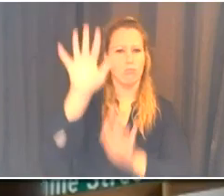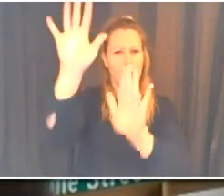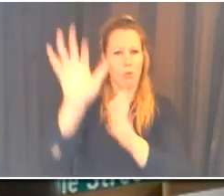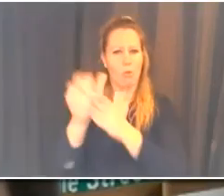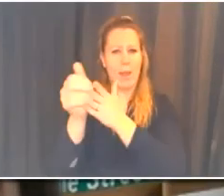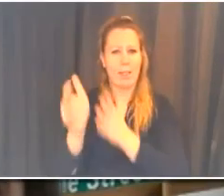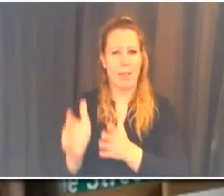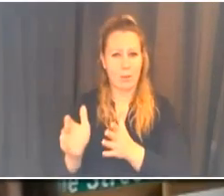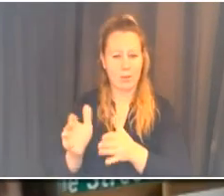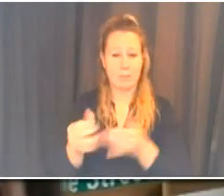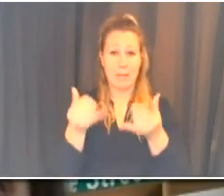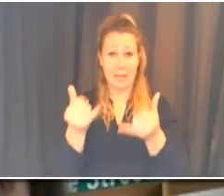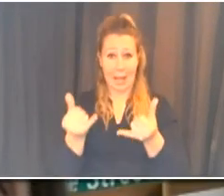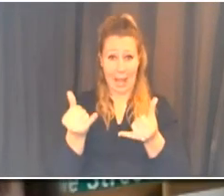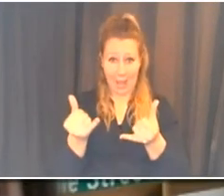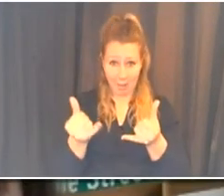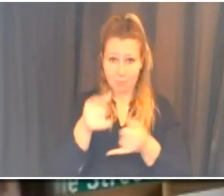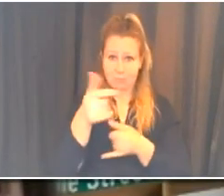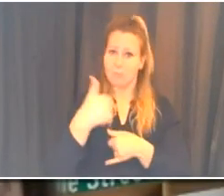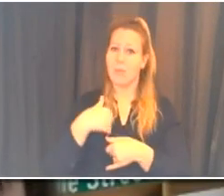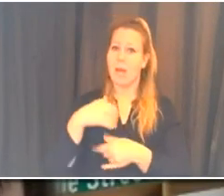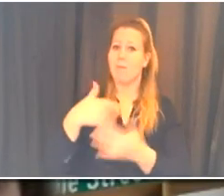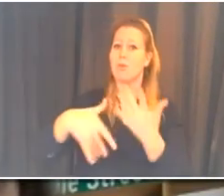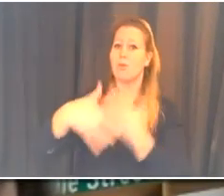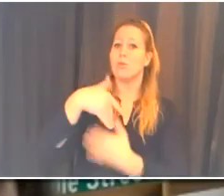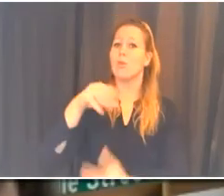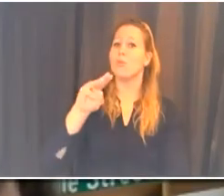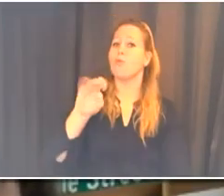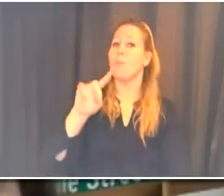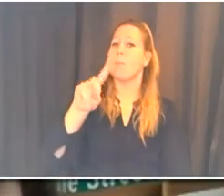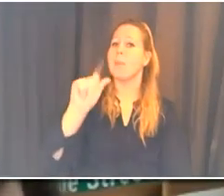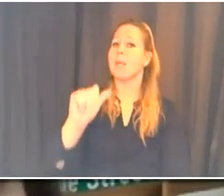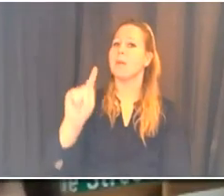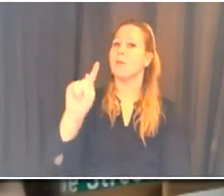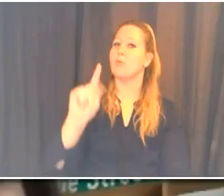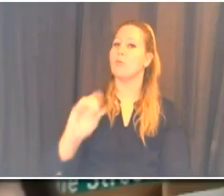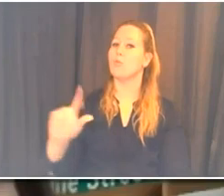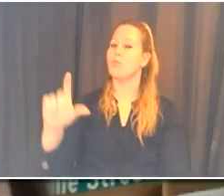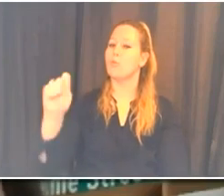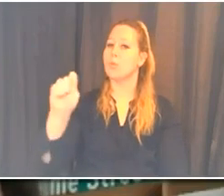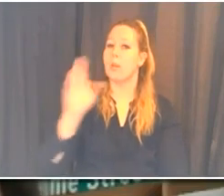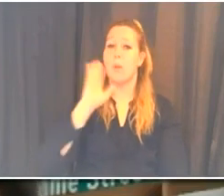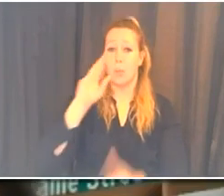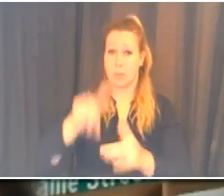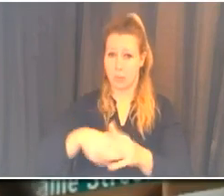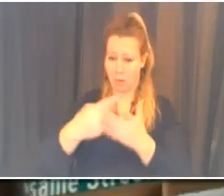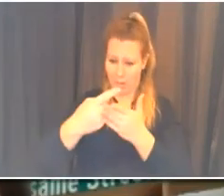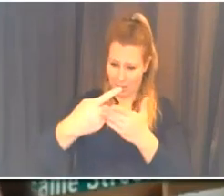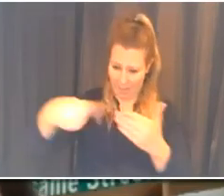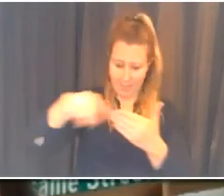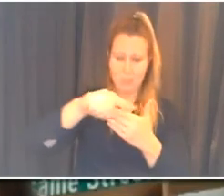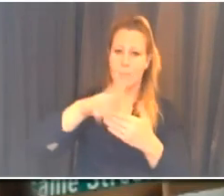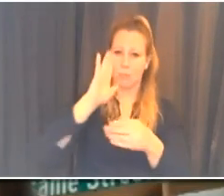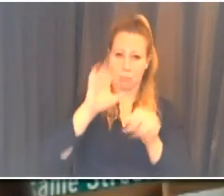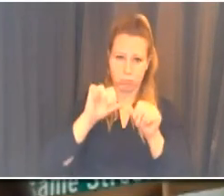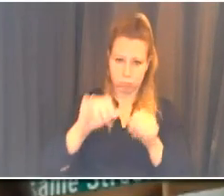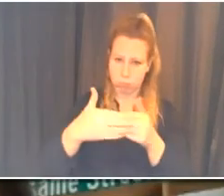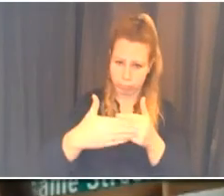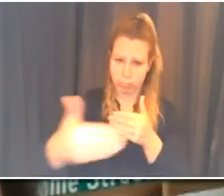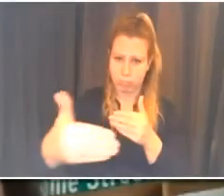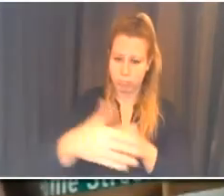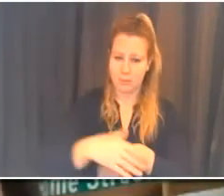um that resources are absolutely available to DB survivors um I hope everyone is